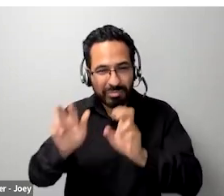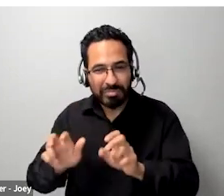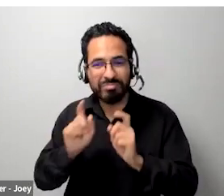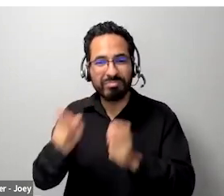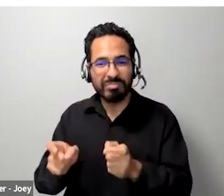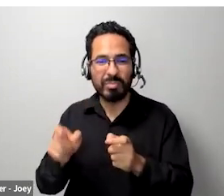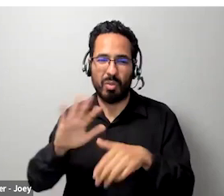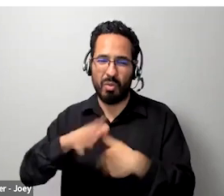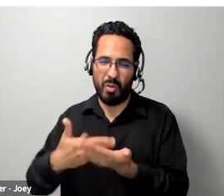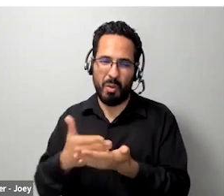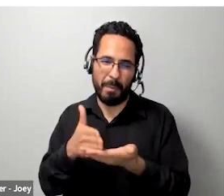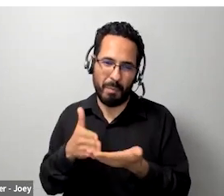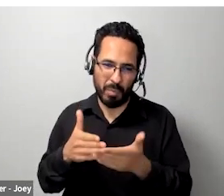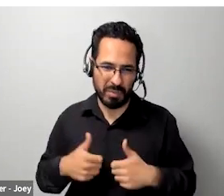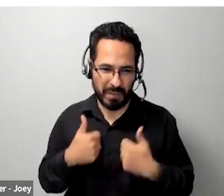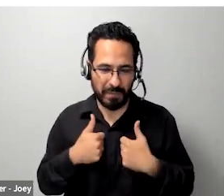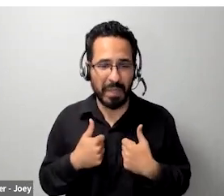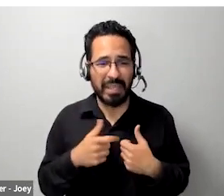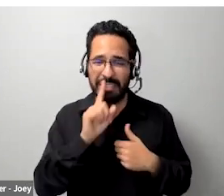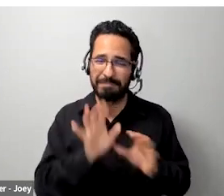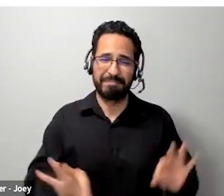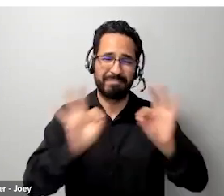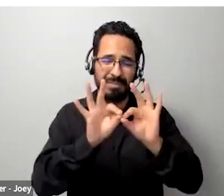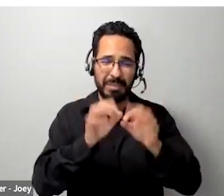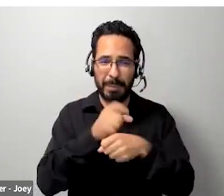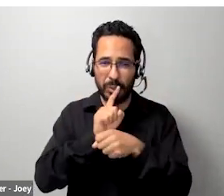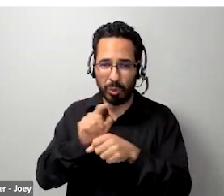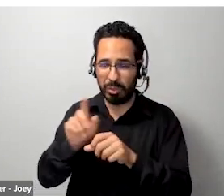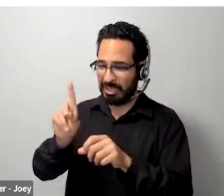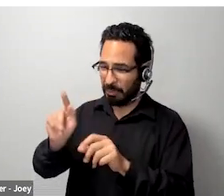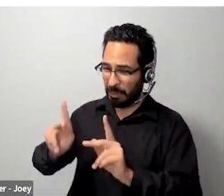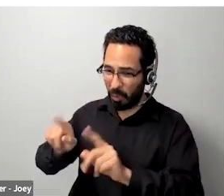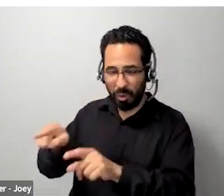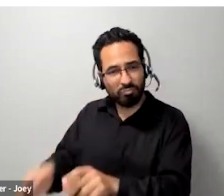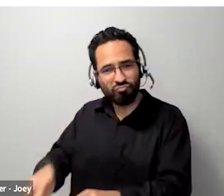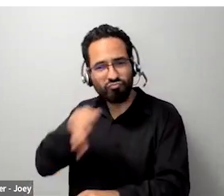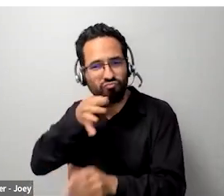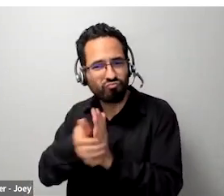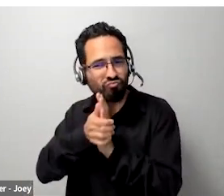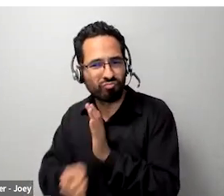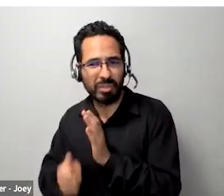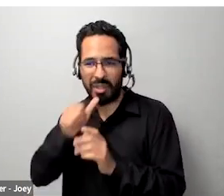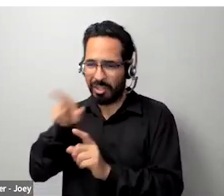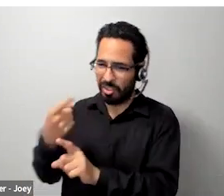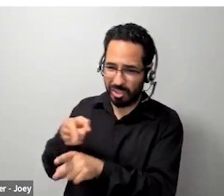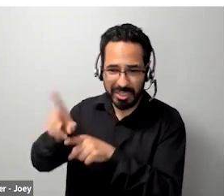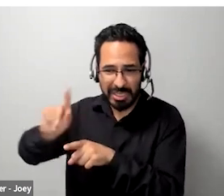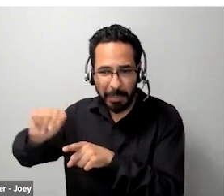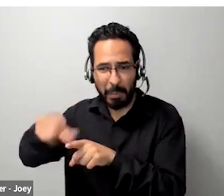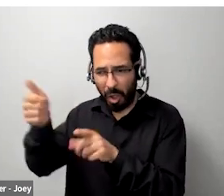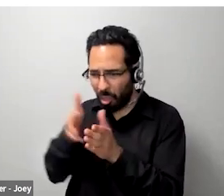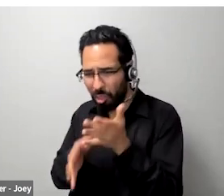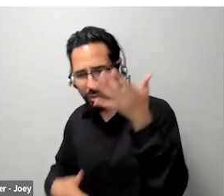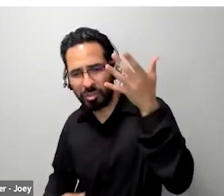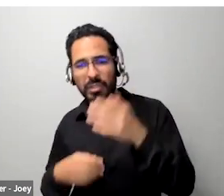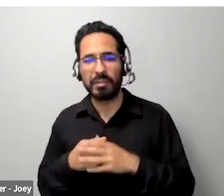aspects of life. It is essential to normalize disabled people being experts in subjects beyond disability. Disabled